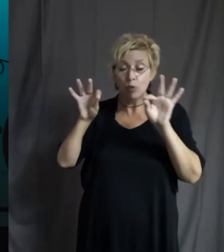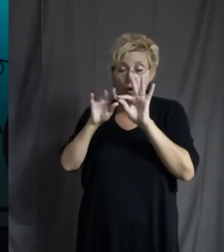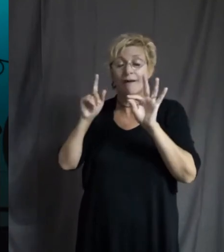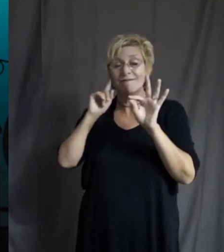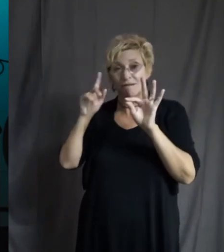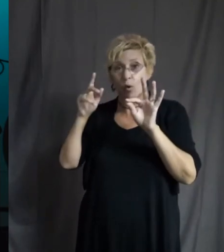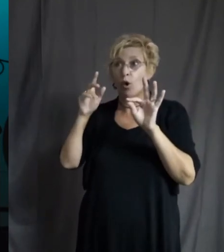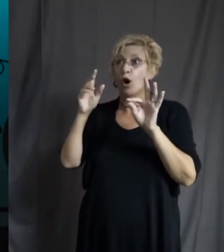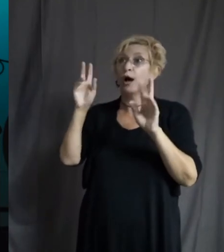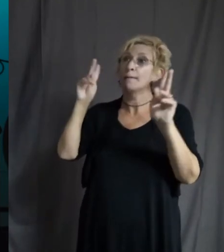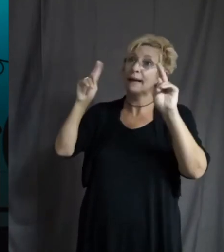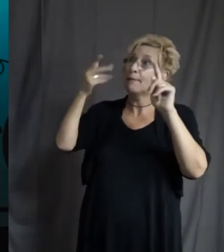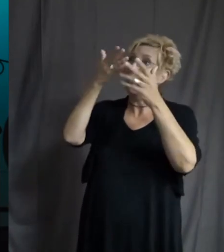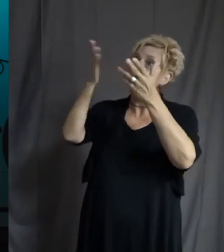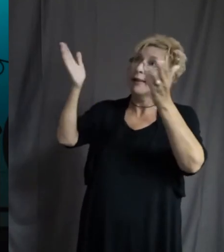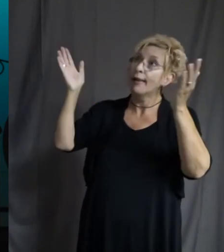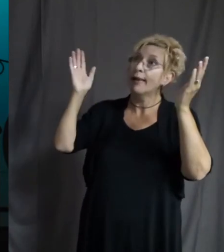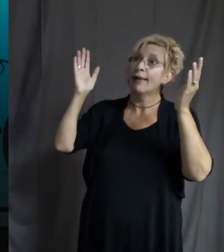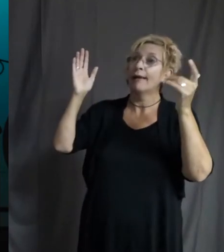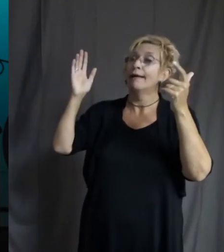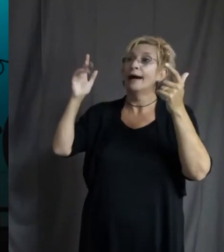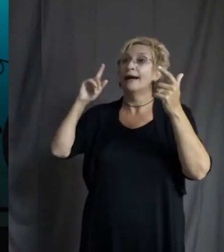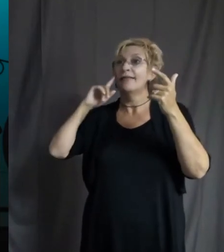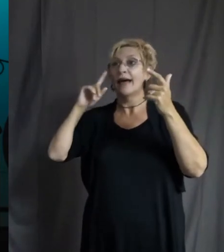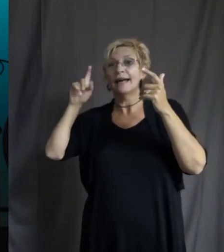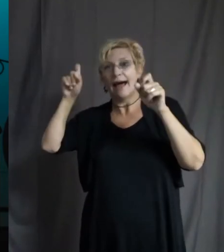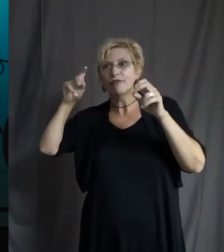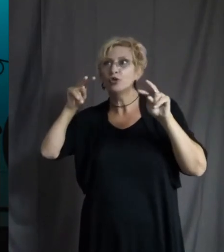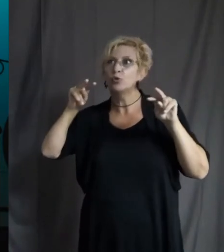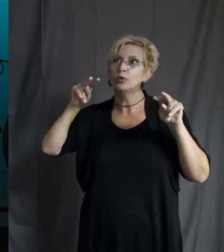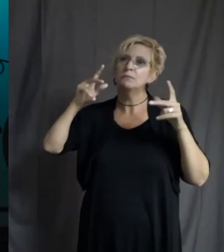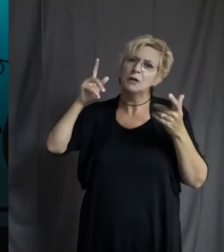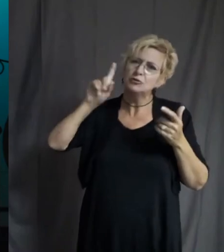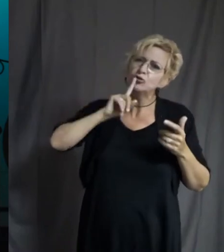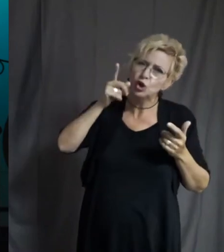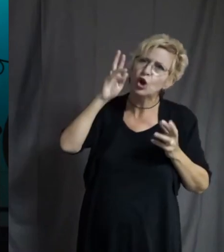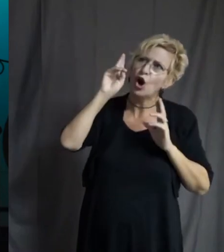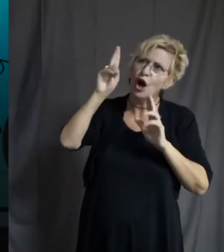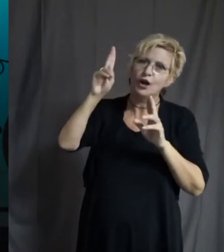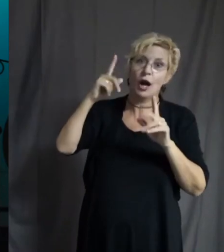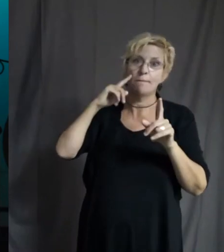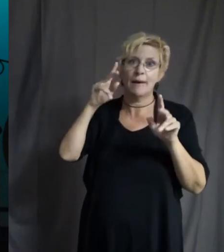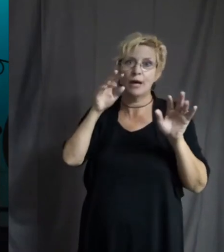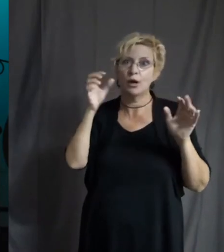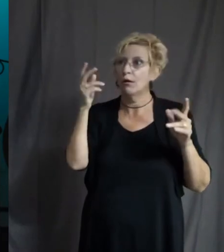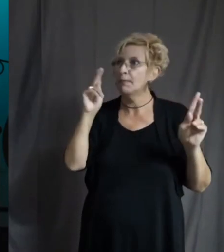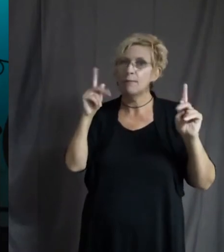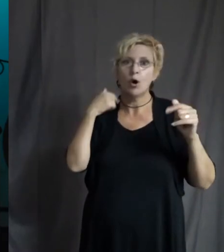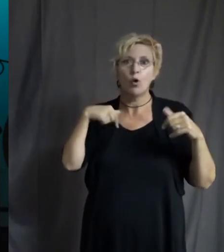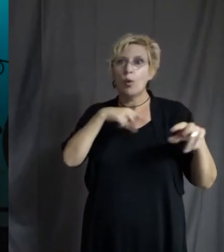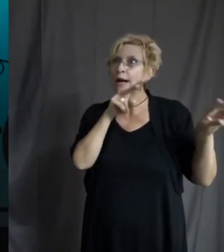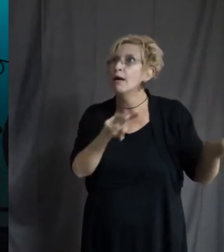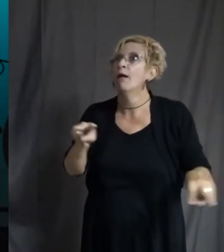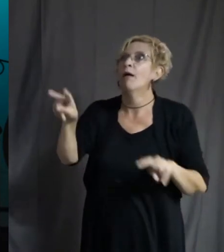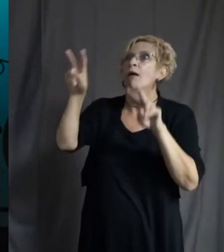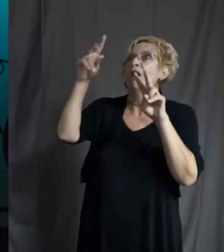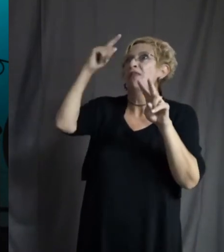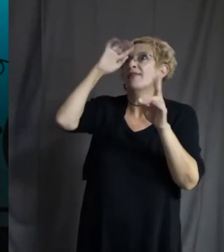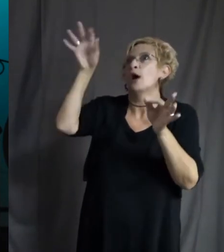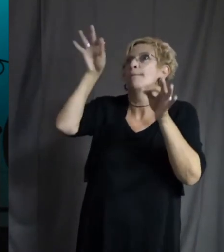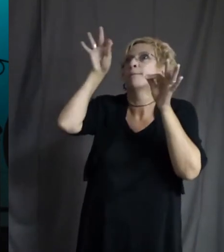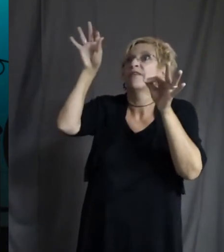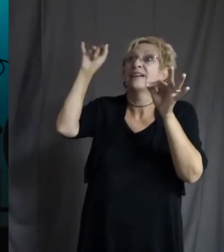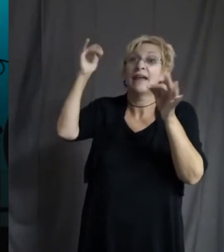It's this idea of putting people up so high on a pedestal that we expect them to be perfect, and that when they make a mistake,